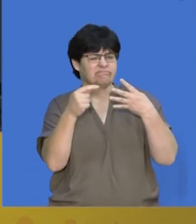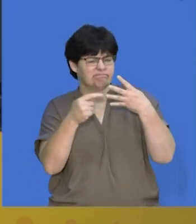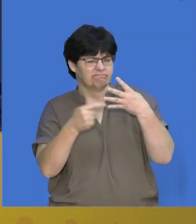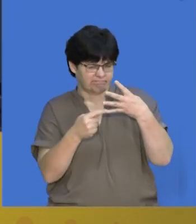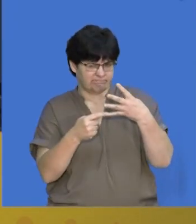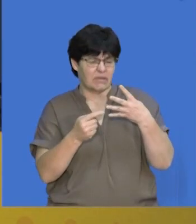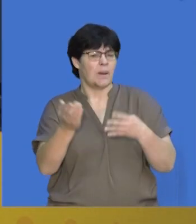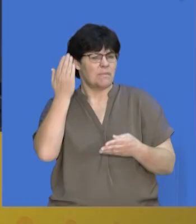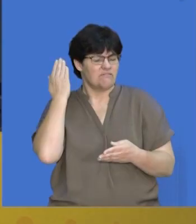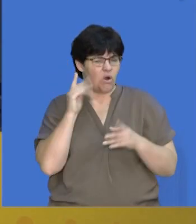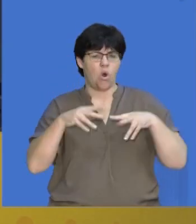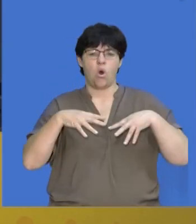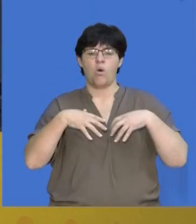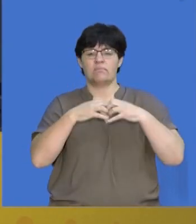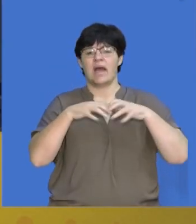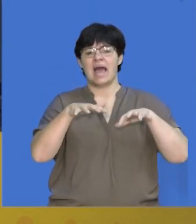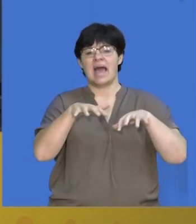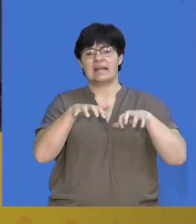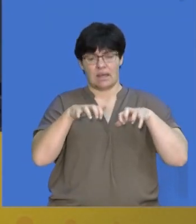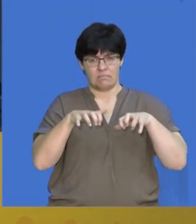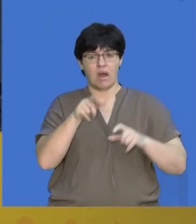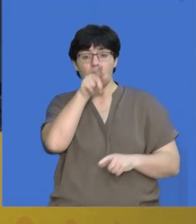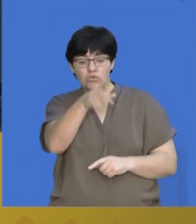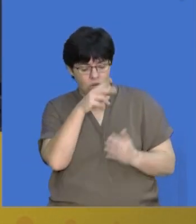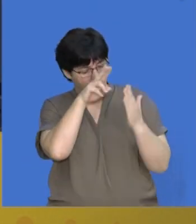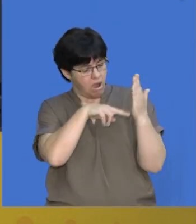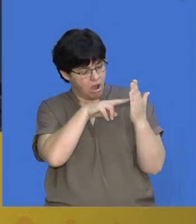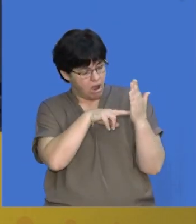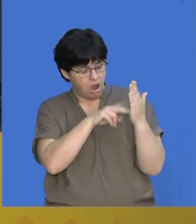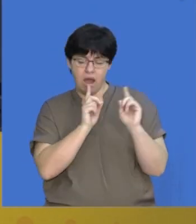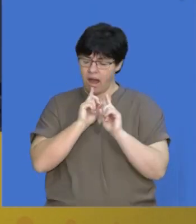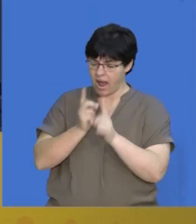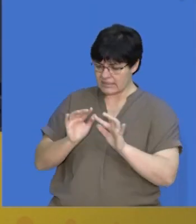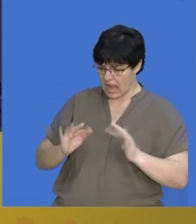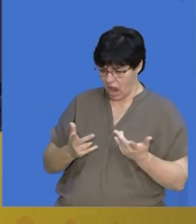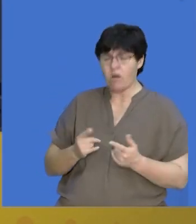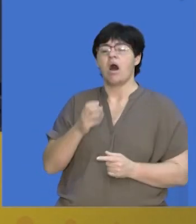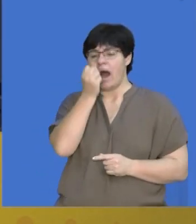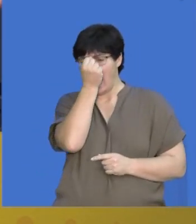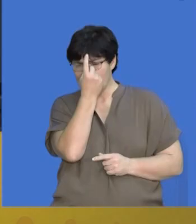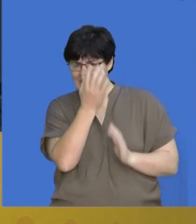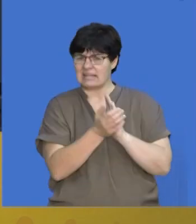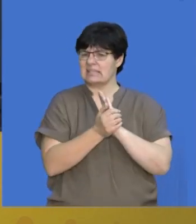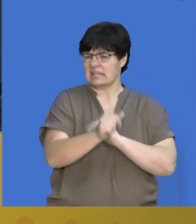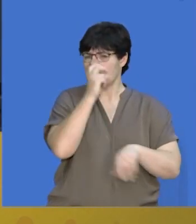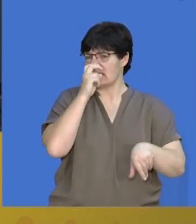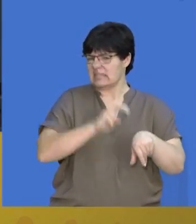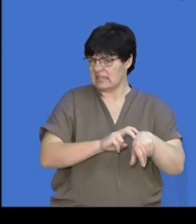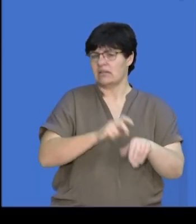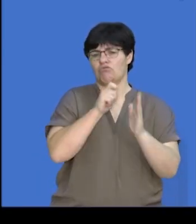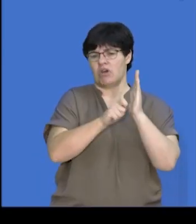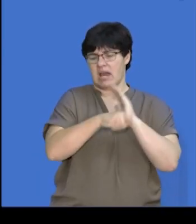previous examinations that helps you to better understand how and what type of skills to use in paragraph